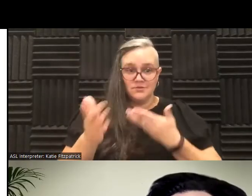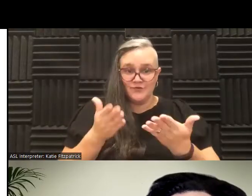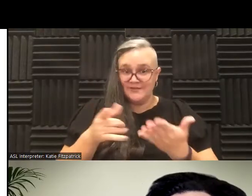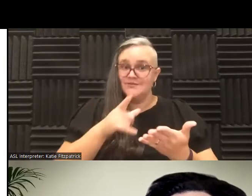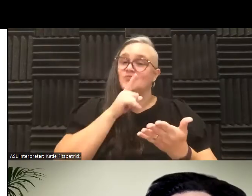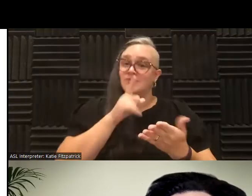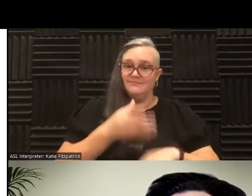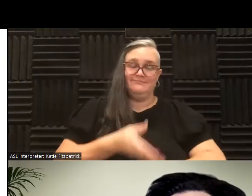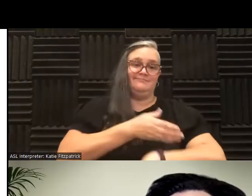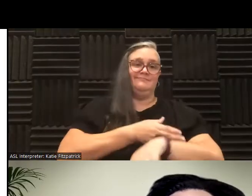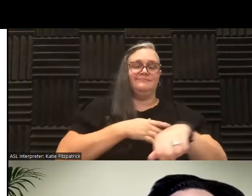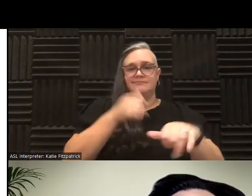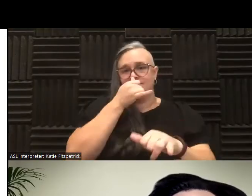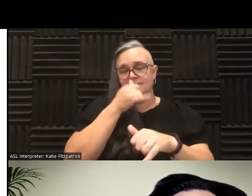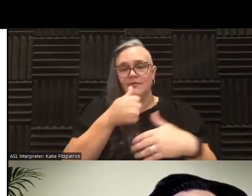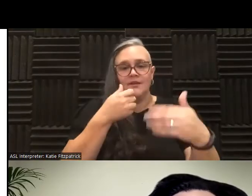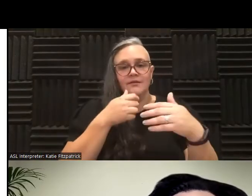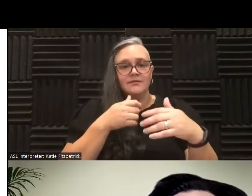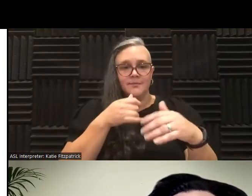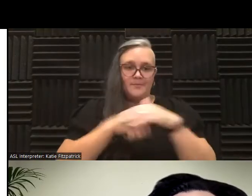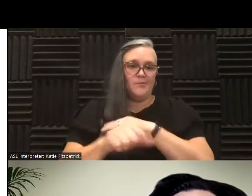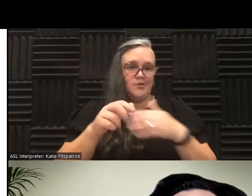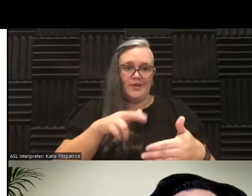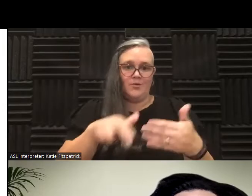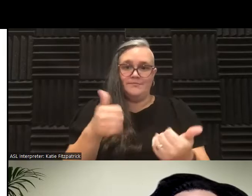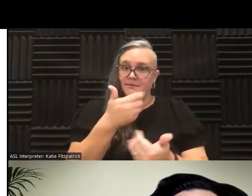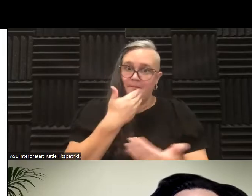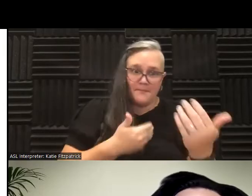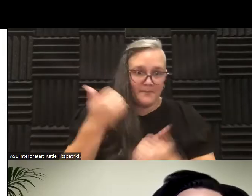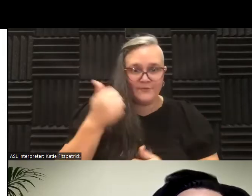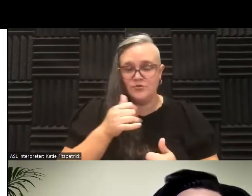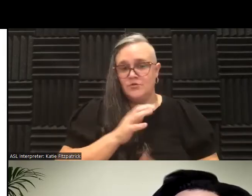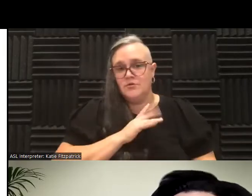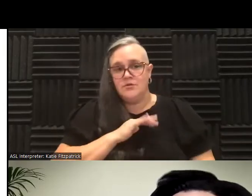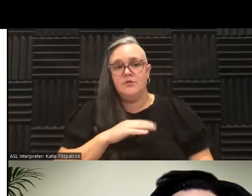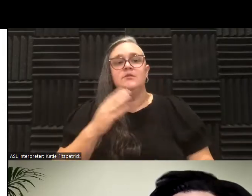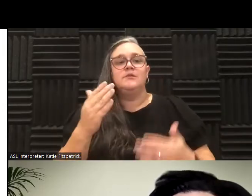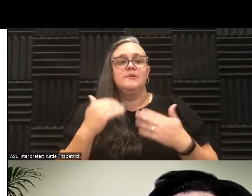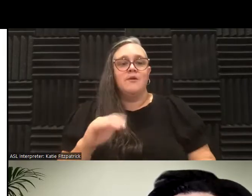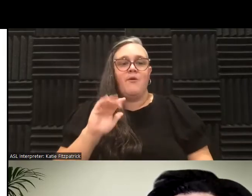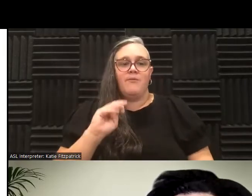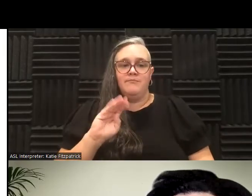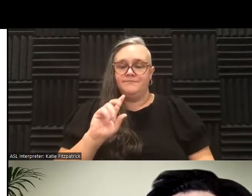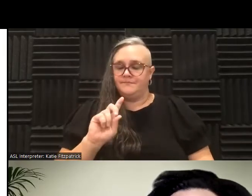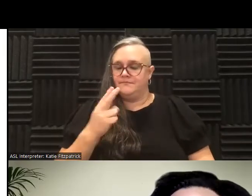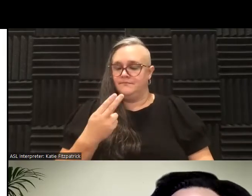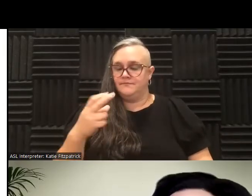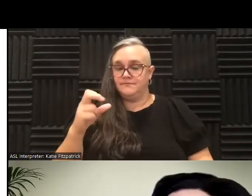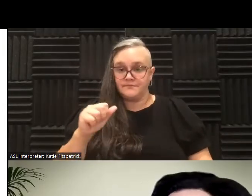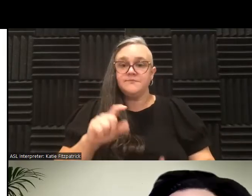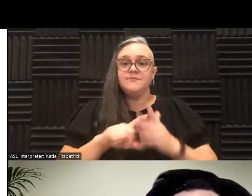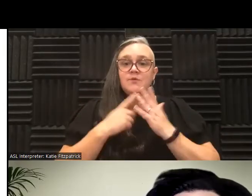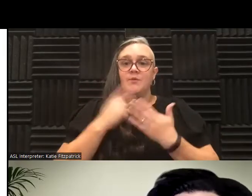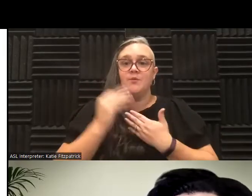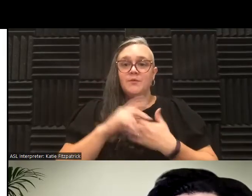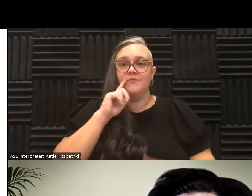improved birth outcomes. MDHHS has started this doula initiative, which increased